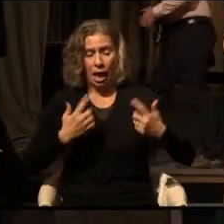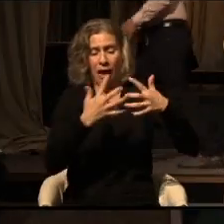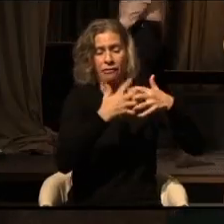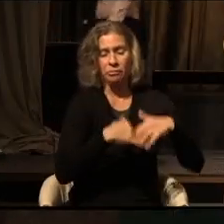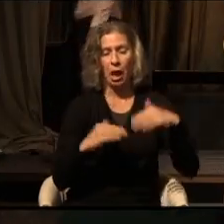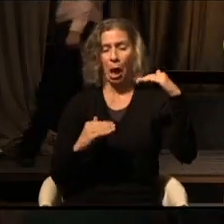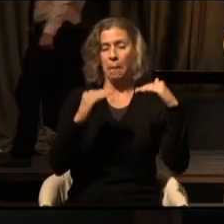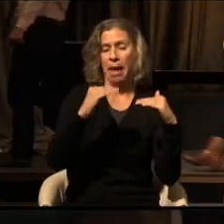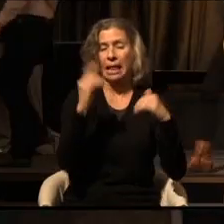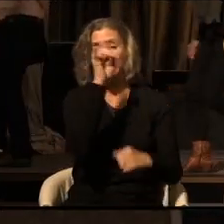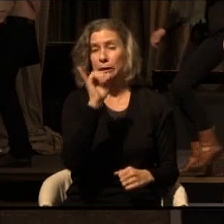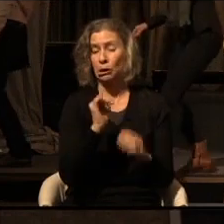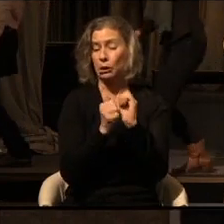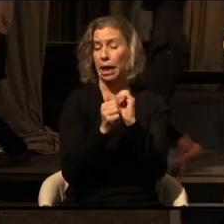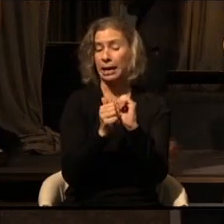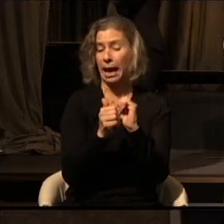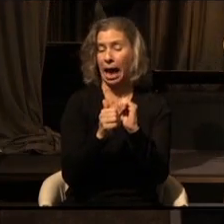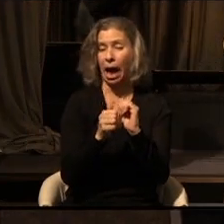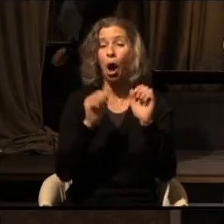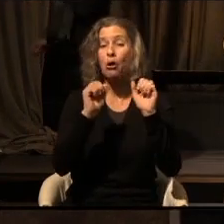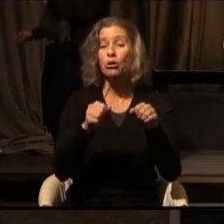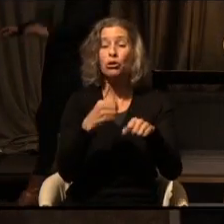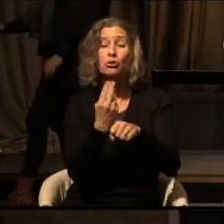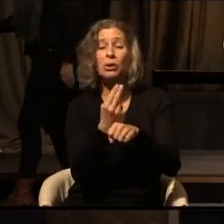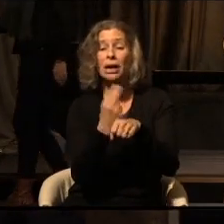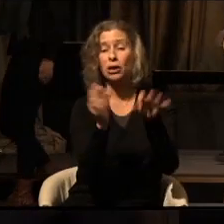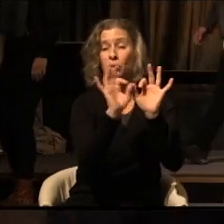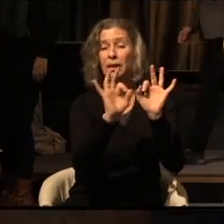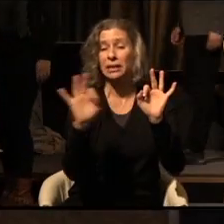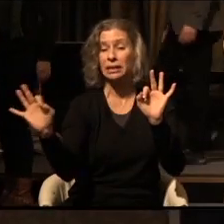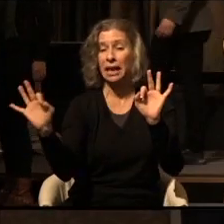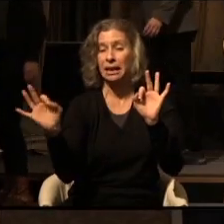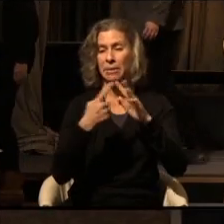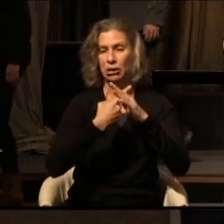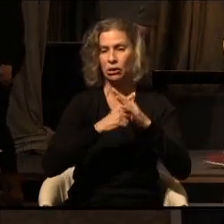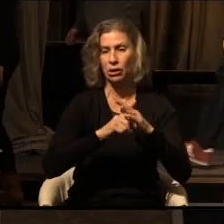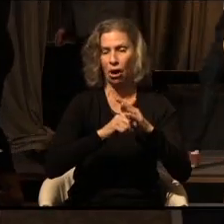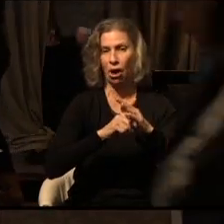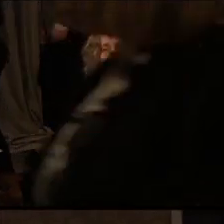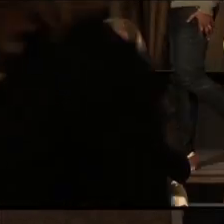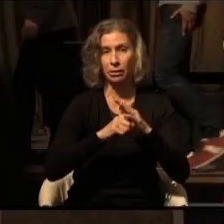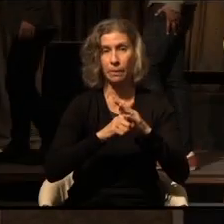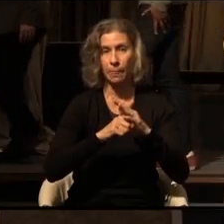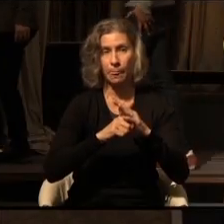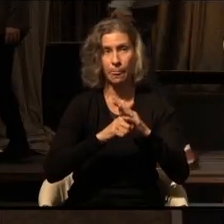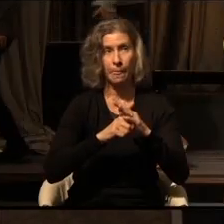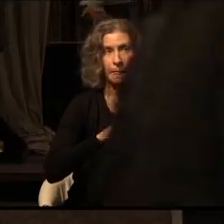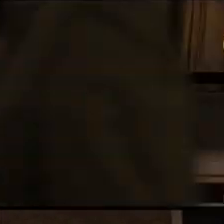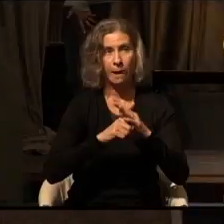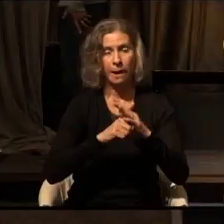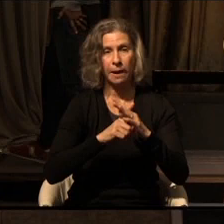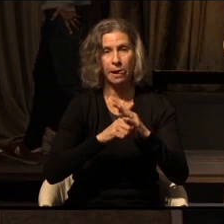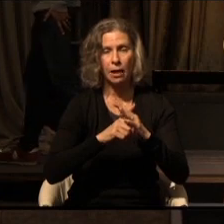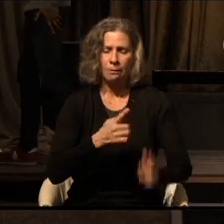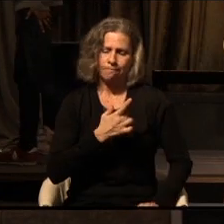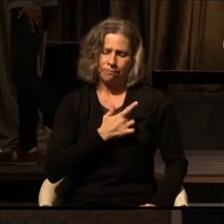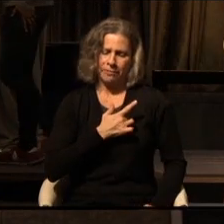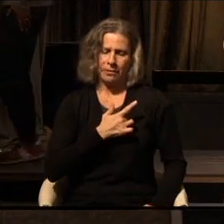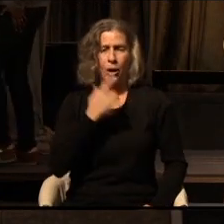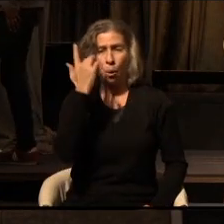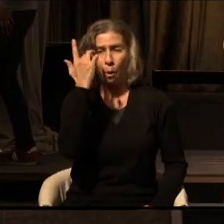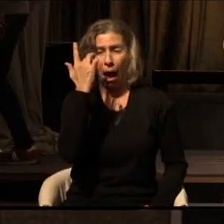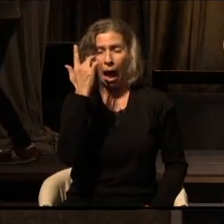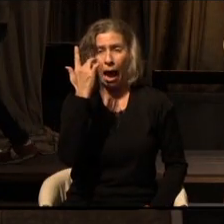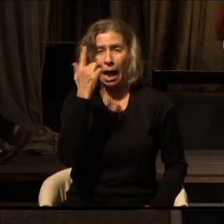by making a statement using one of these jumping off points, just as something for you to get it going. So this resonates with me